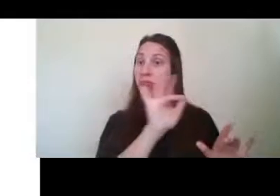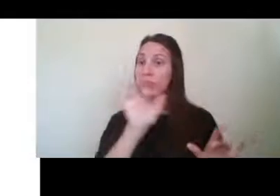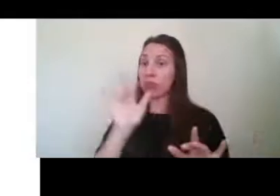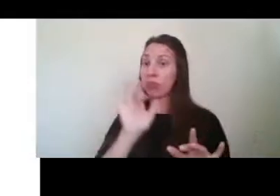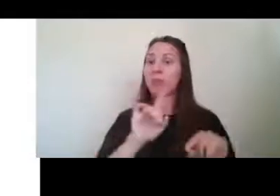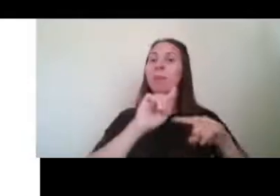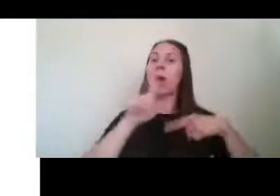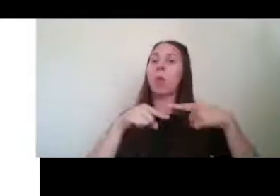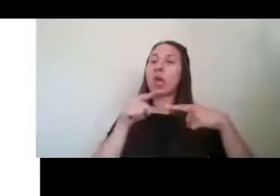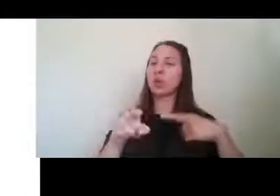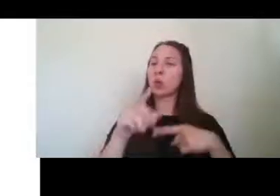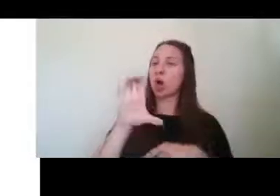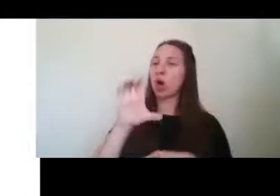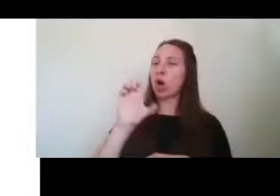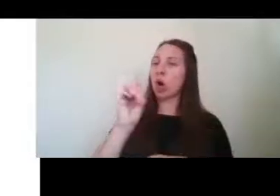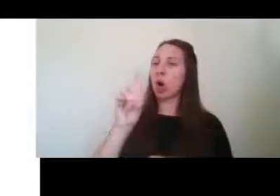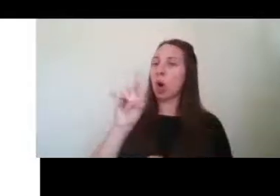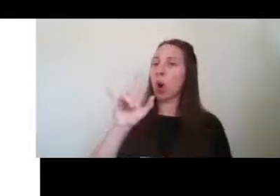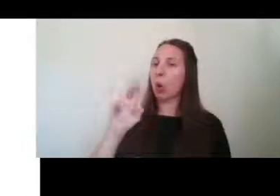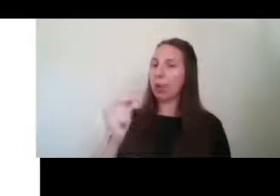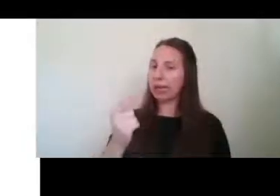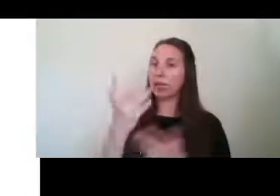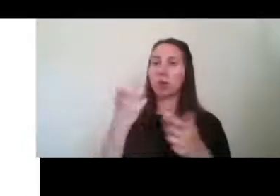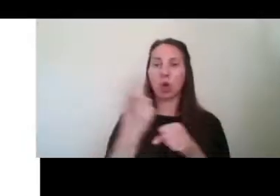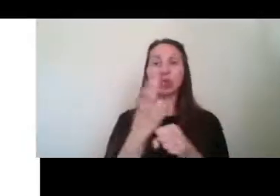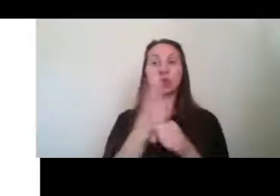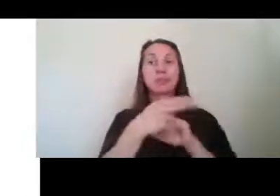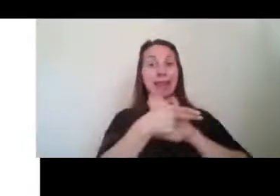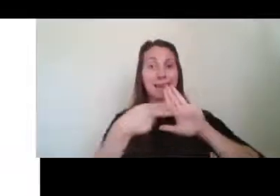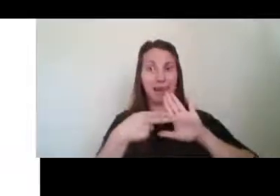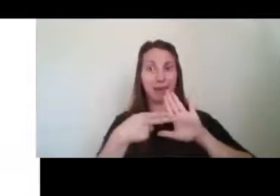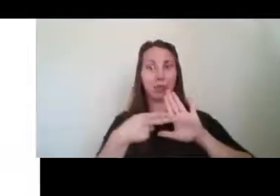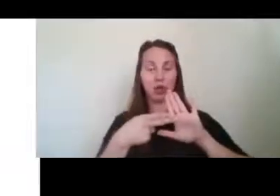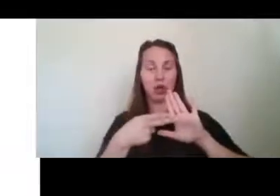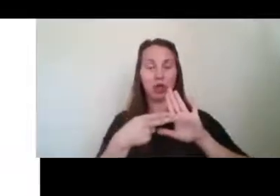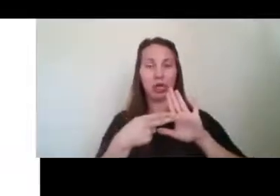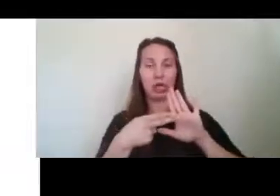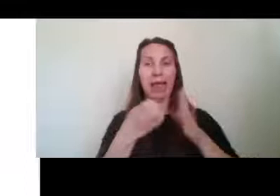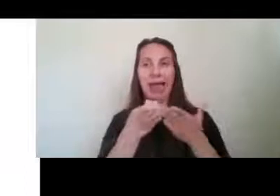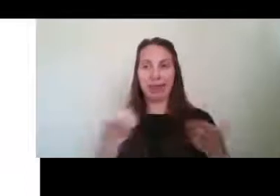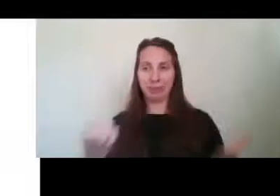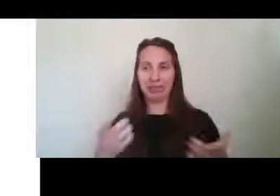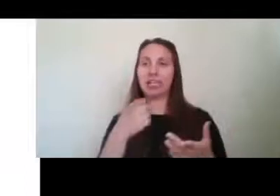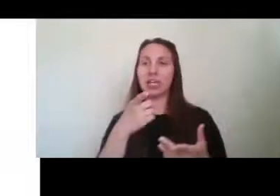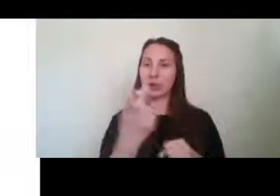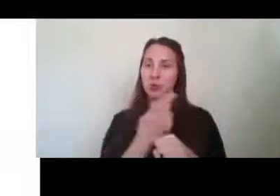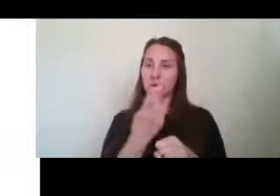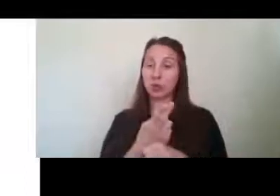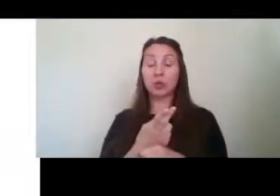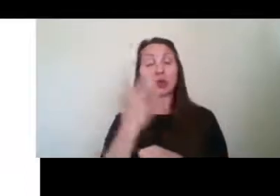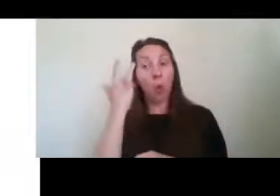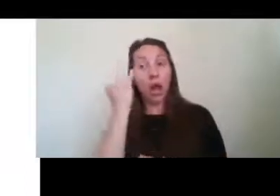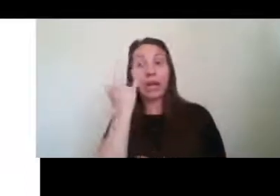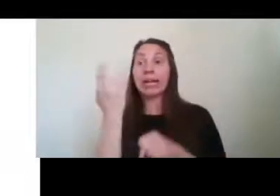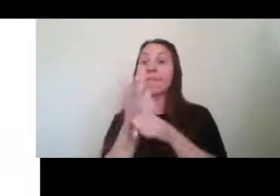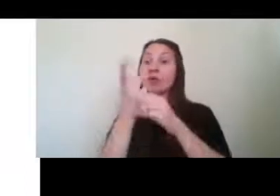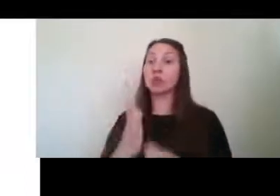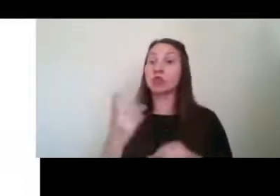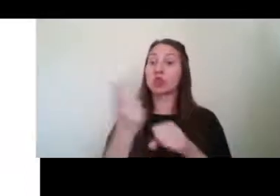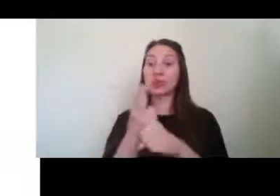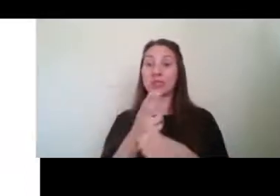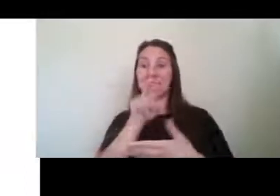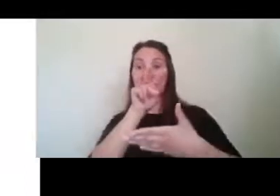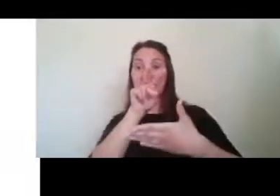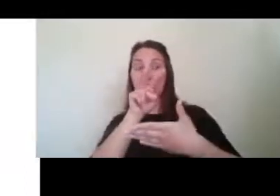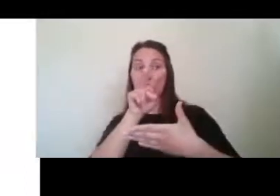use the label element used to associate that text label with what's being filled out. So when a user who may be using a screen reader